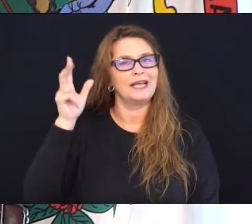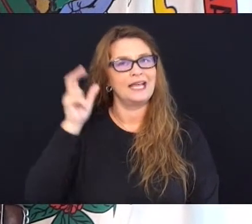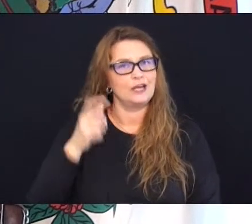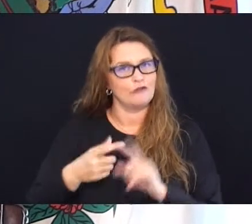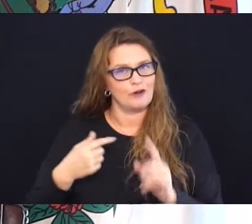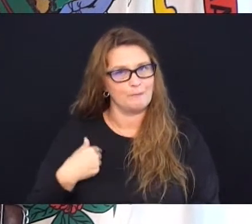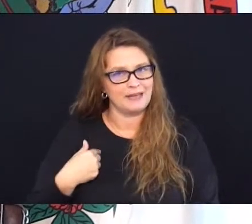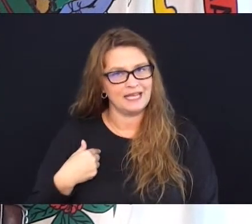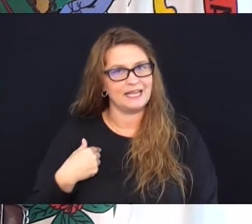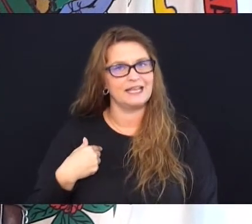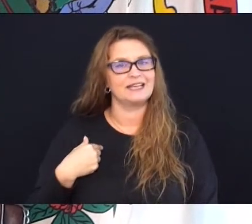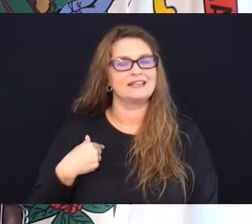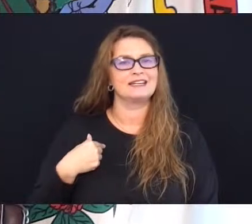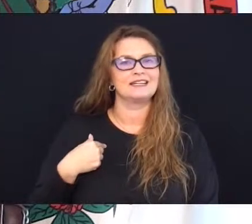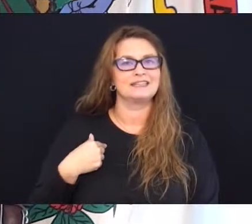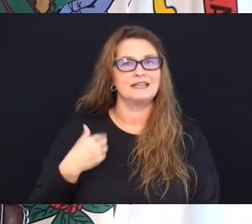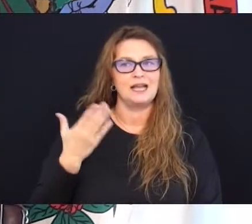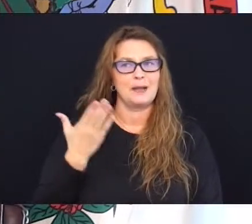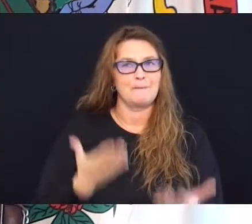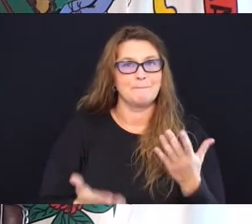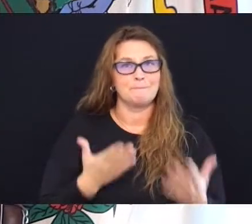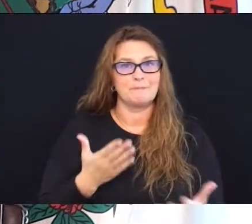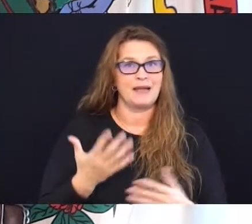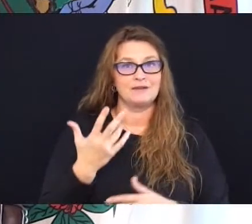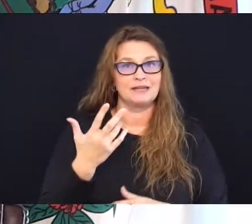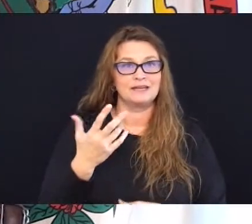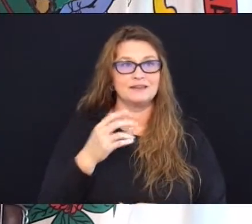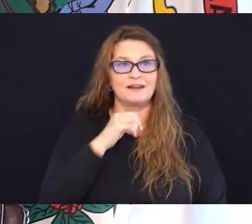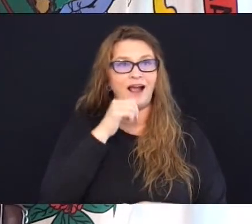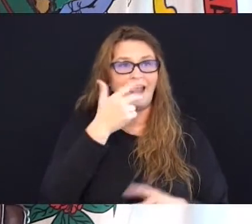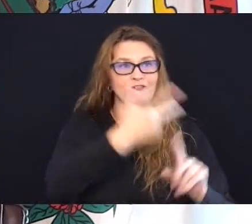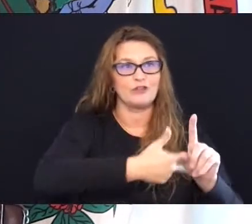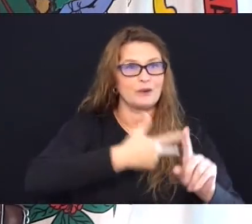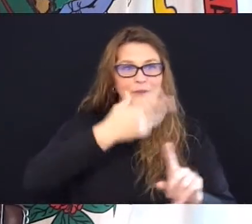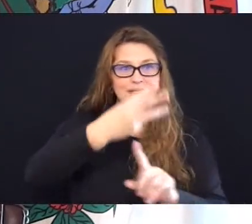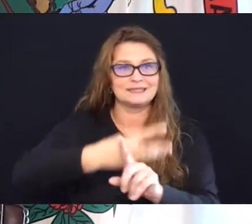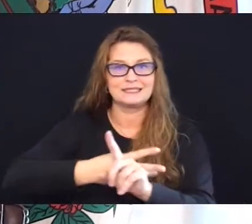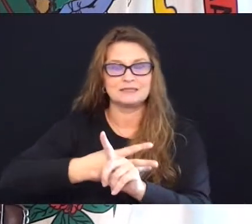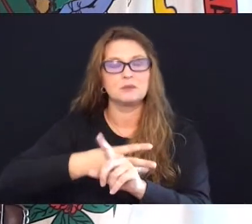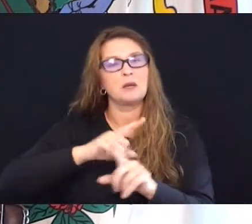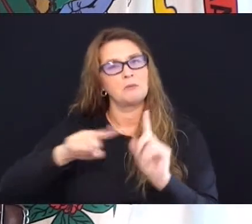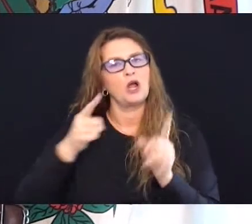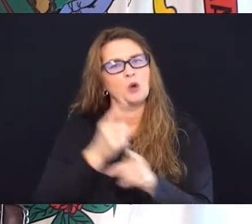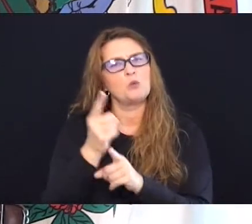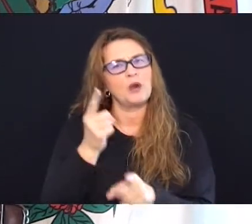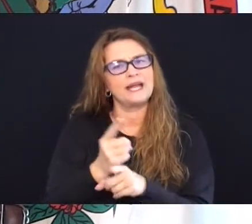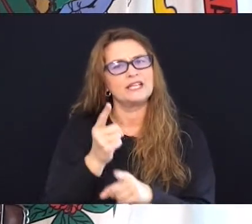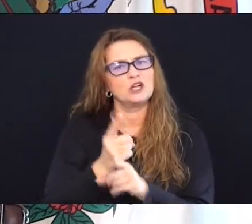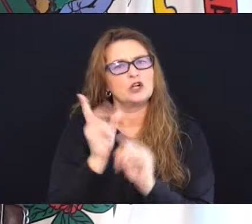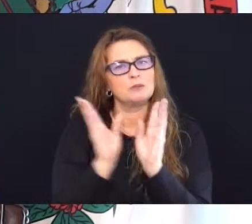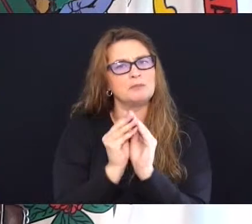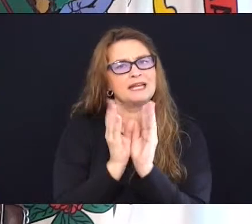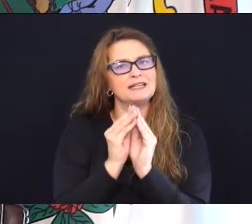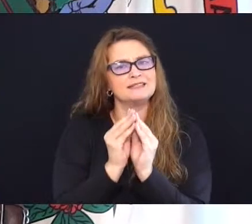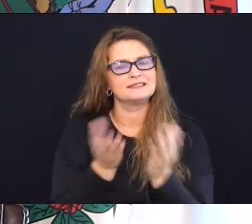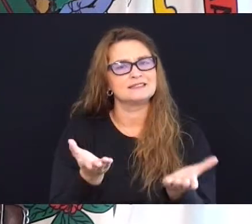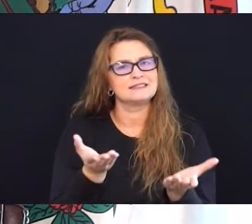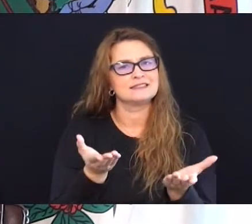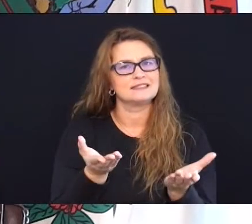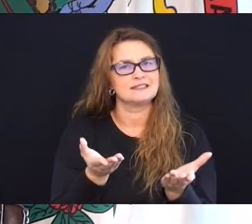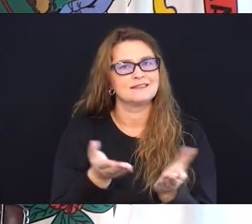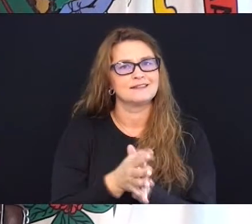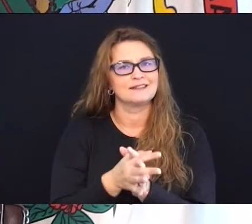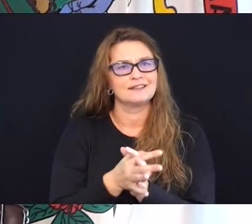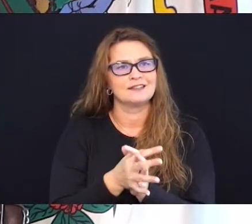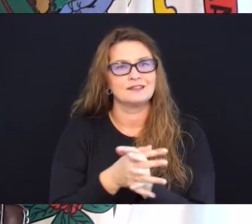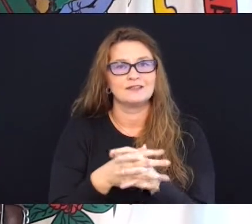hear from him, just not every 3 months or 6 months. You hear from him on a regular basis, and so. But Kenny, boy,